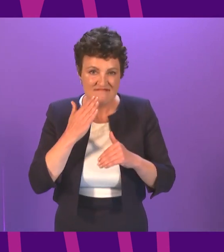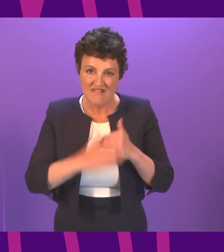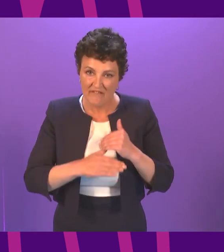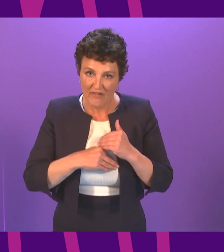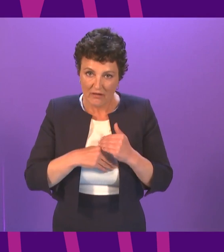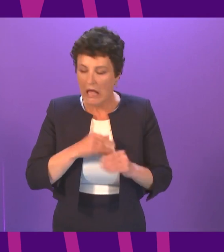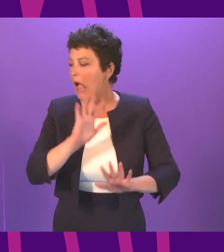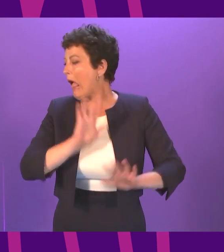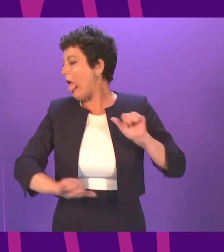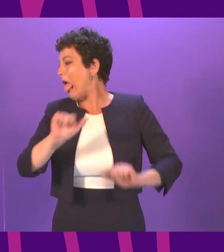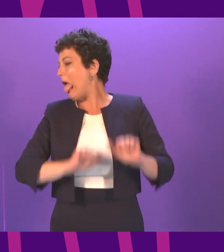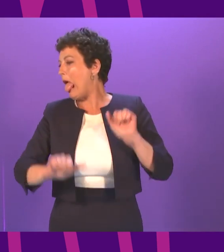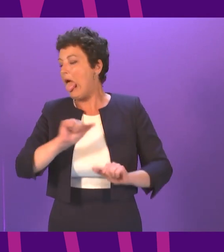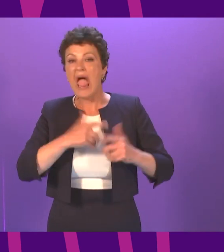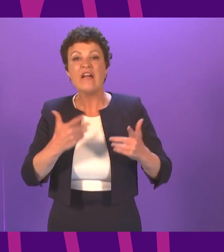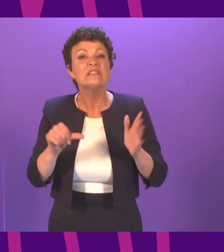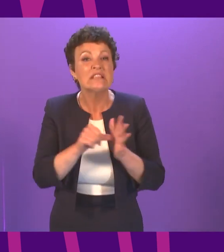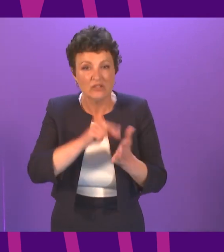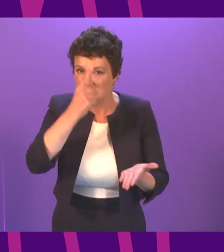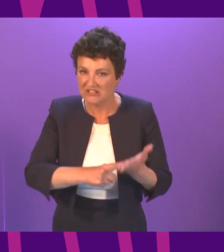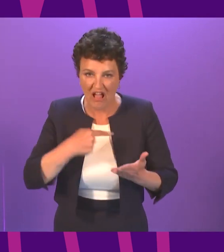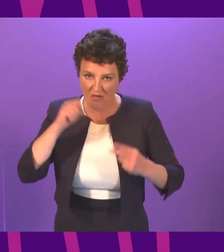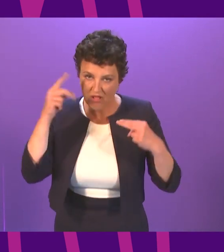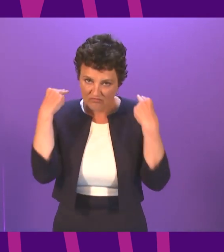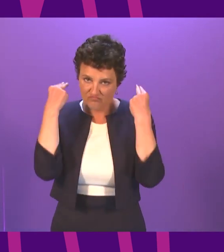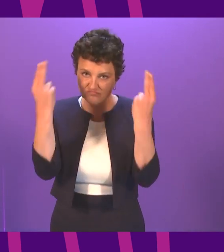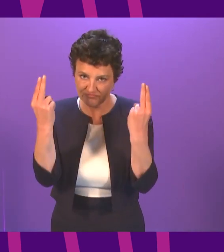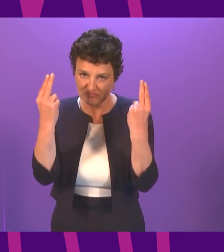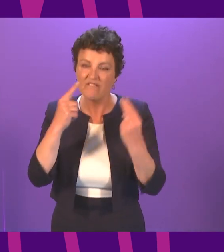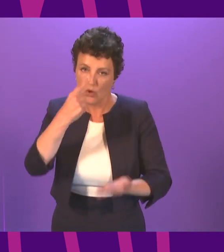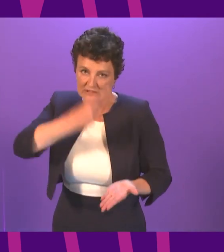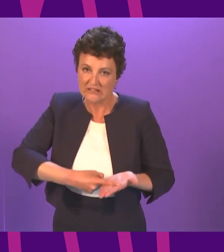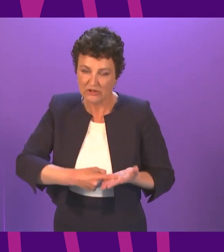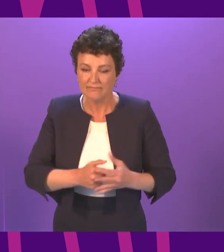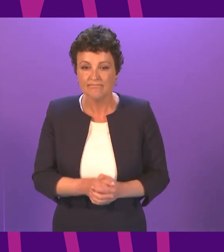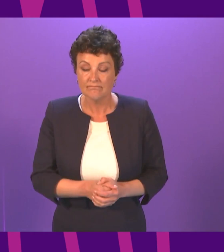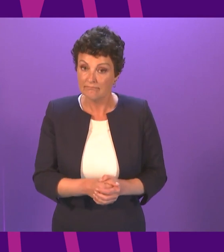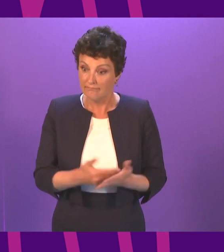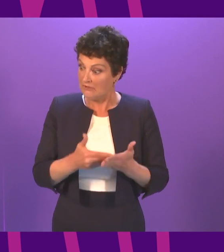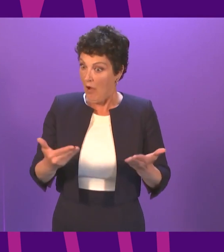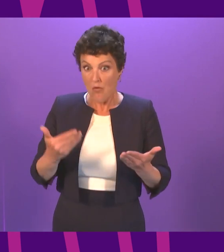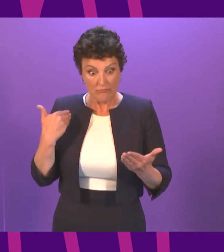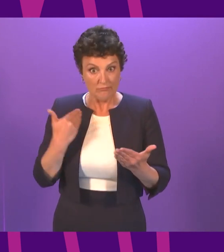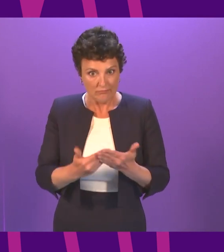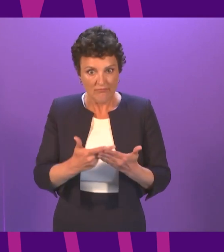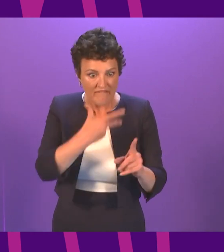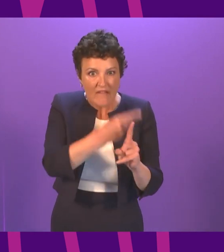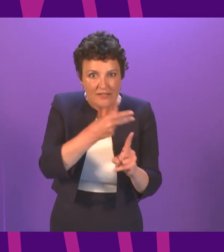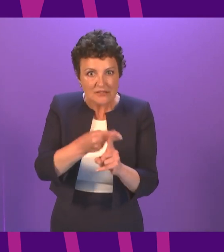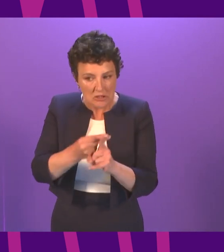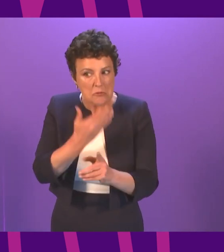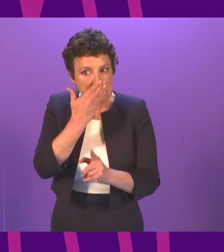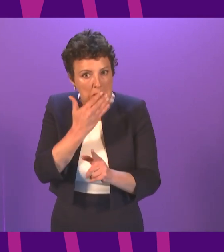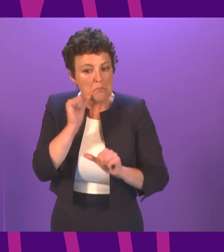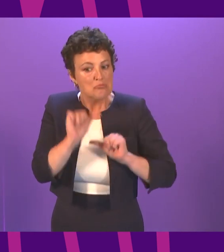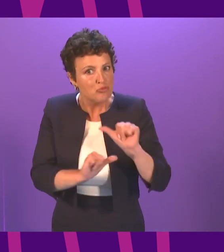calls. As a result of our collective sacrifice and the power of vaccination, we have made progress. But in the past